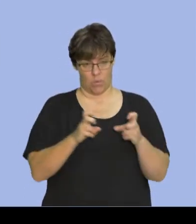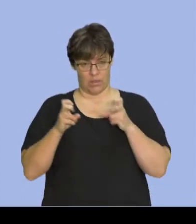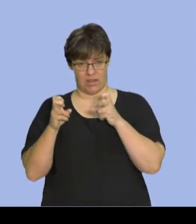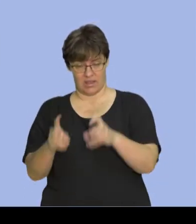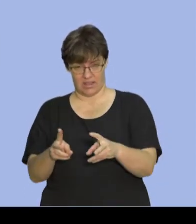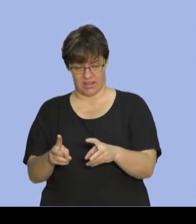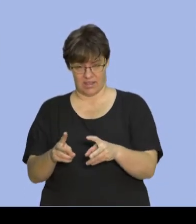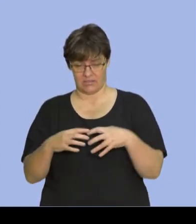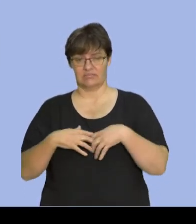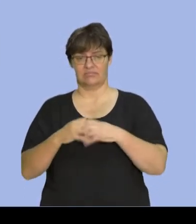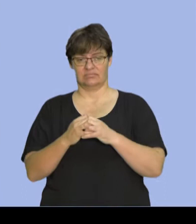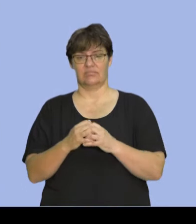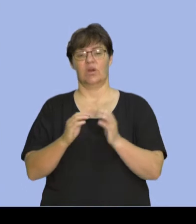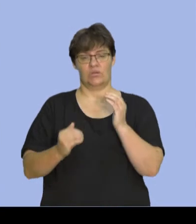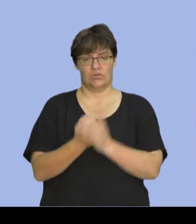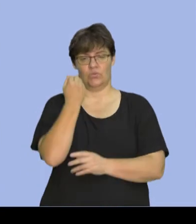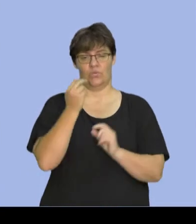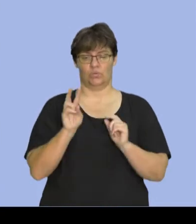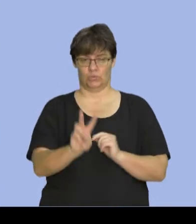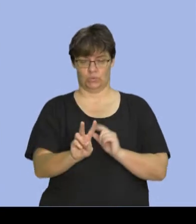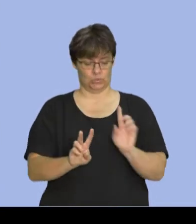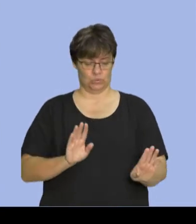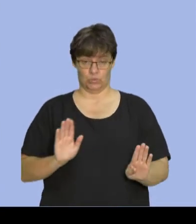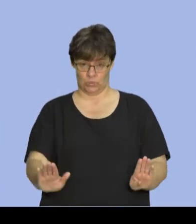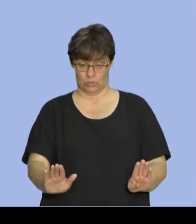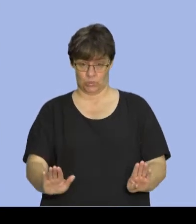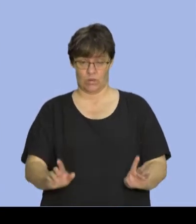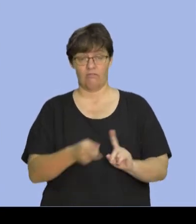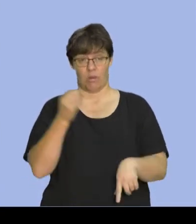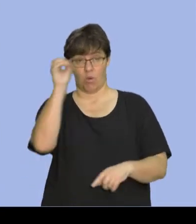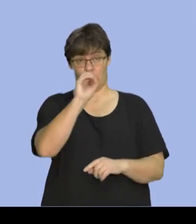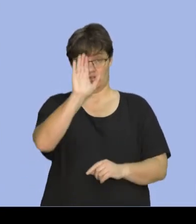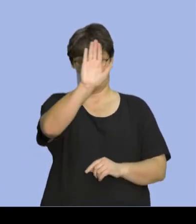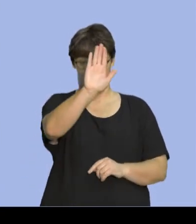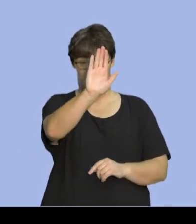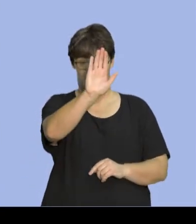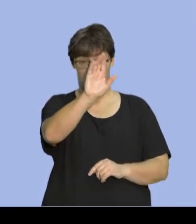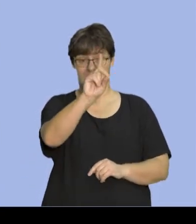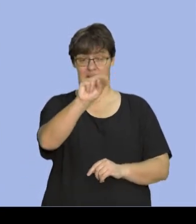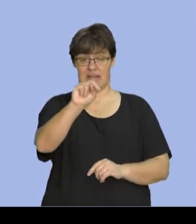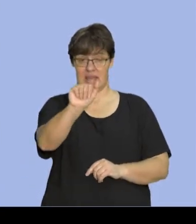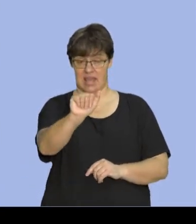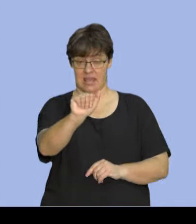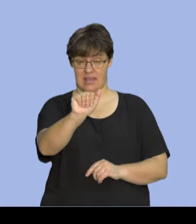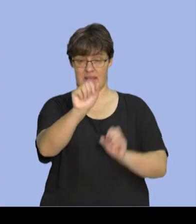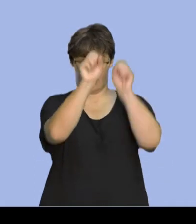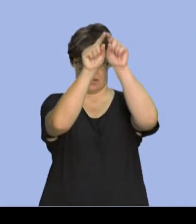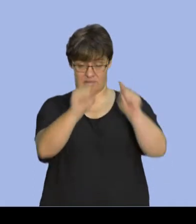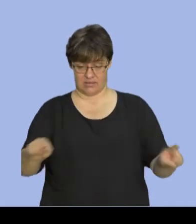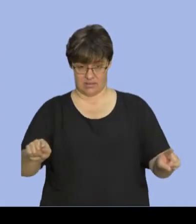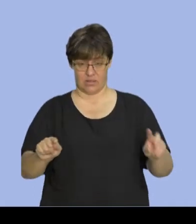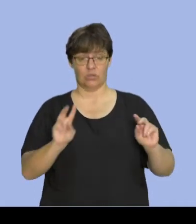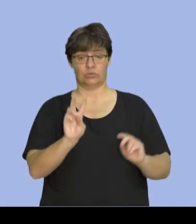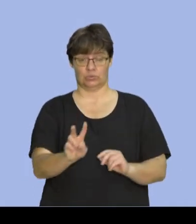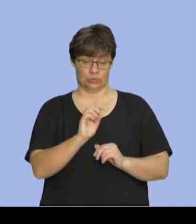form two new strands. And so from the original DNA strand, we